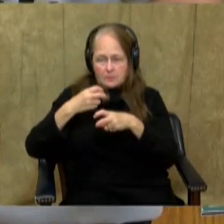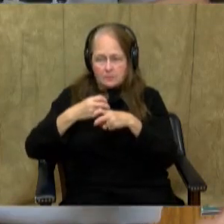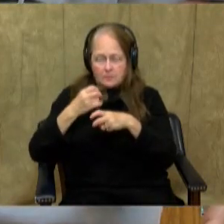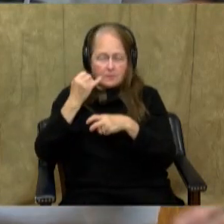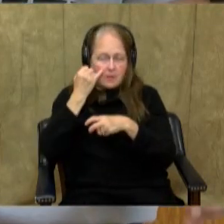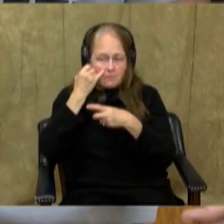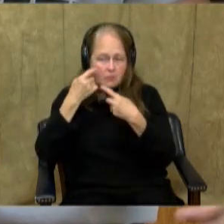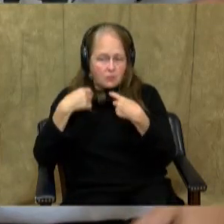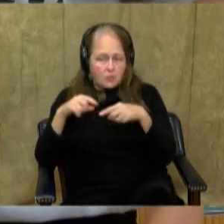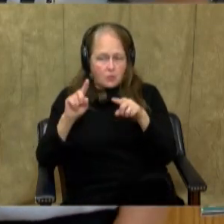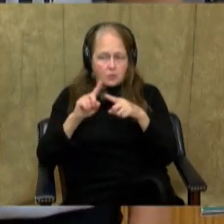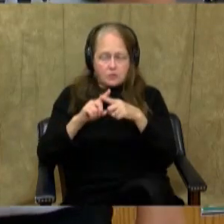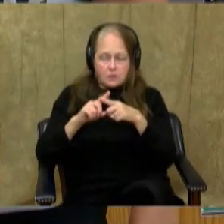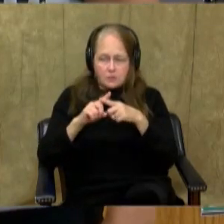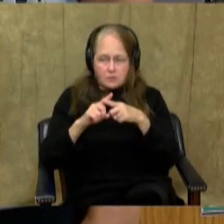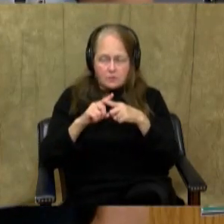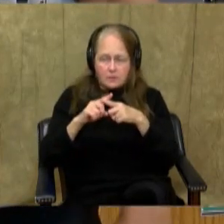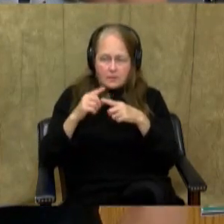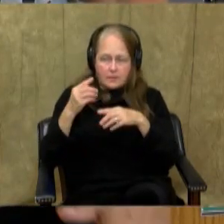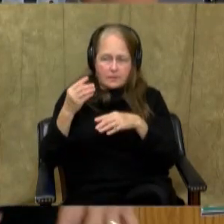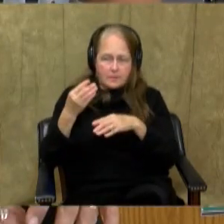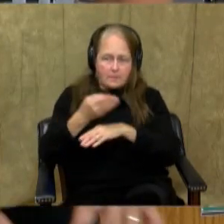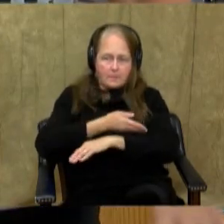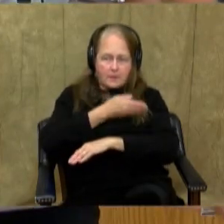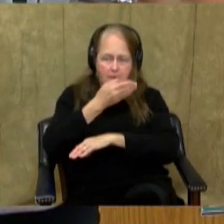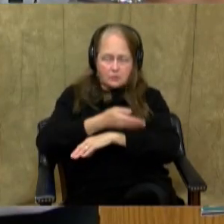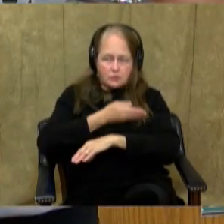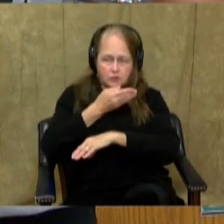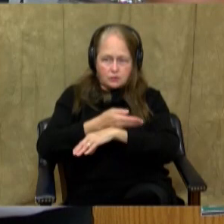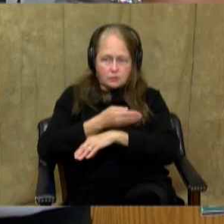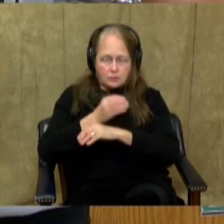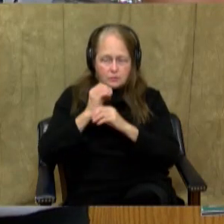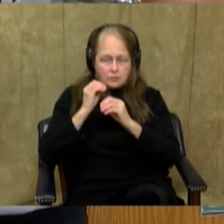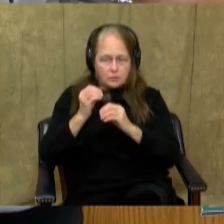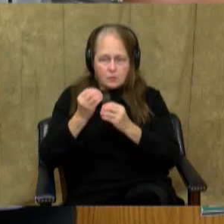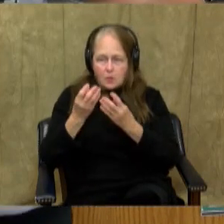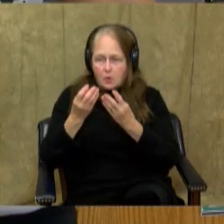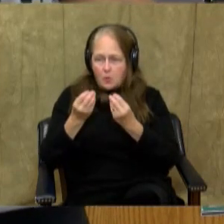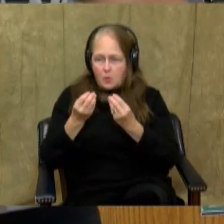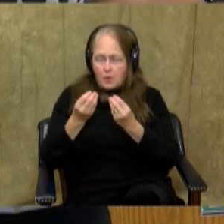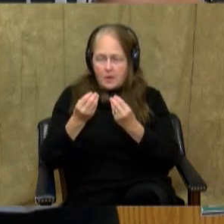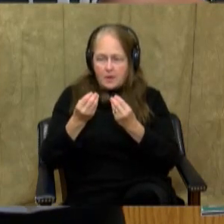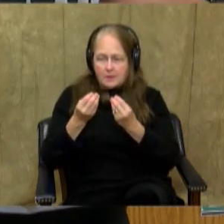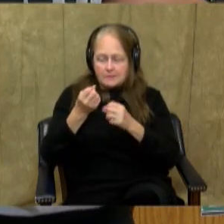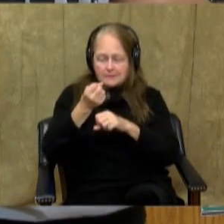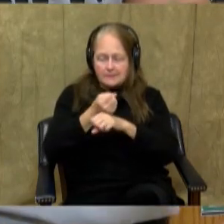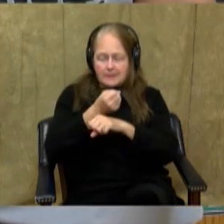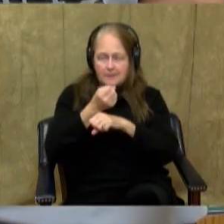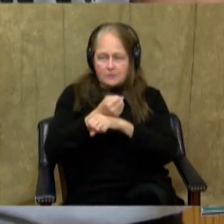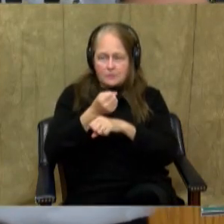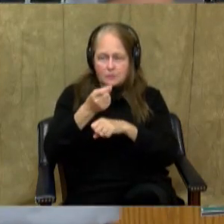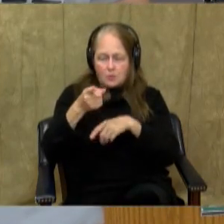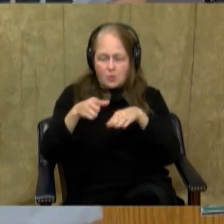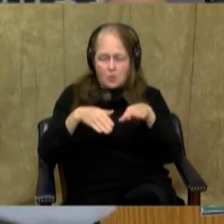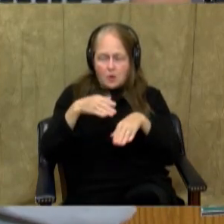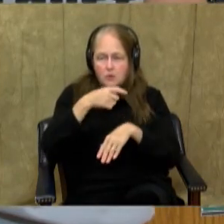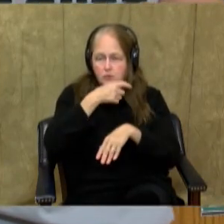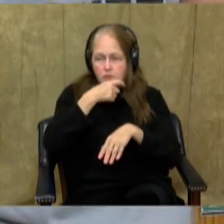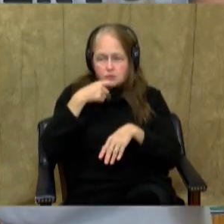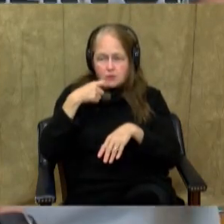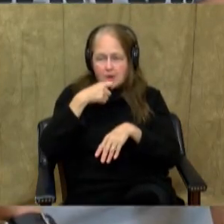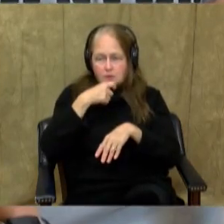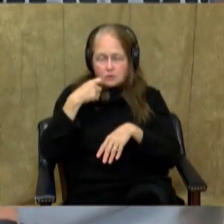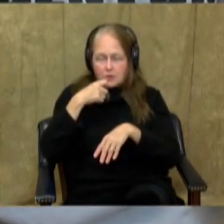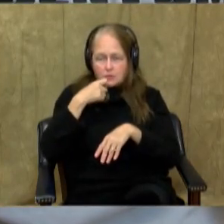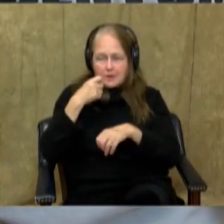If you go to the beach and there's like hardly any wet sand, you walk to the dry sand, dry sand, dry